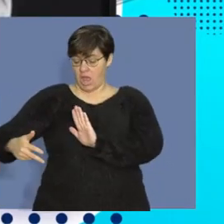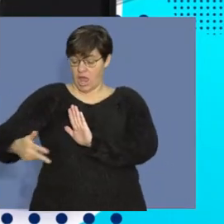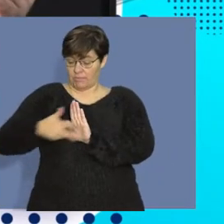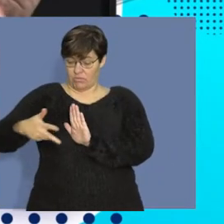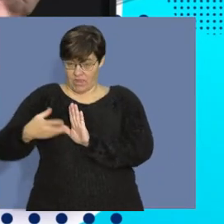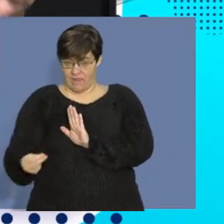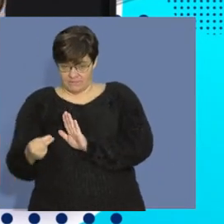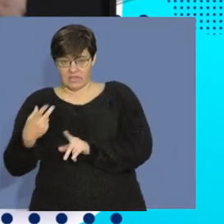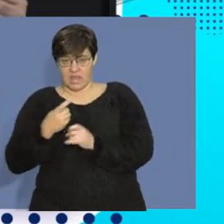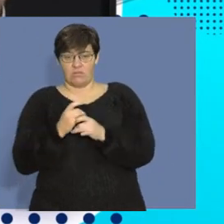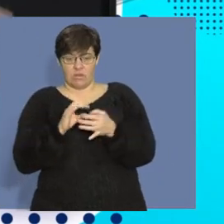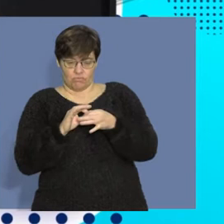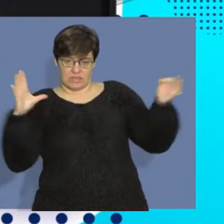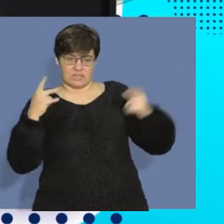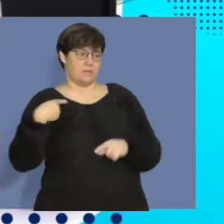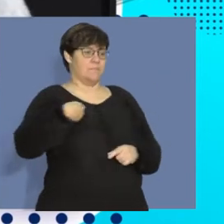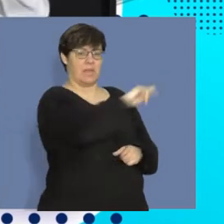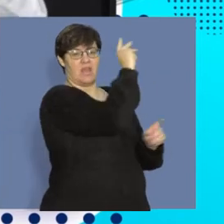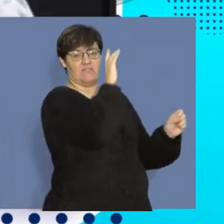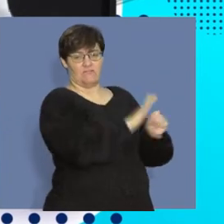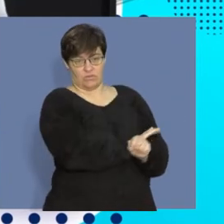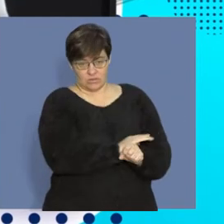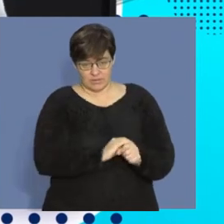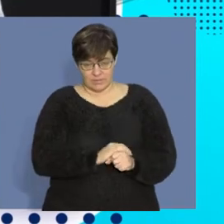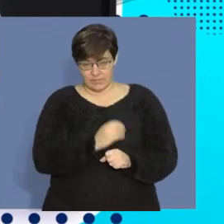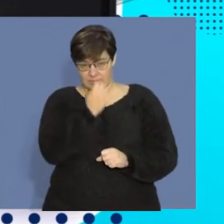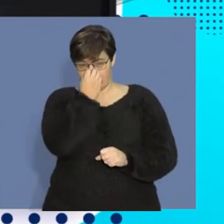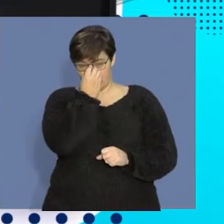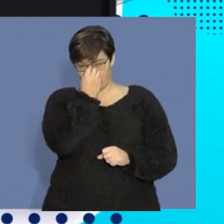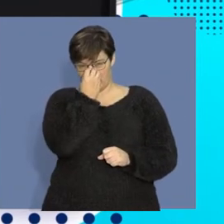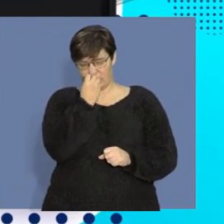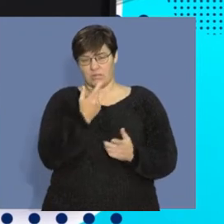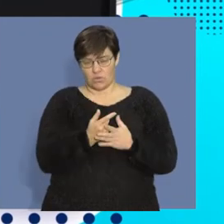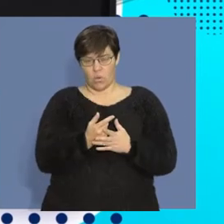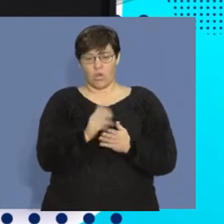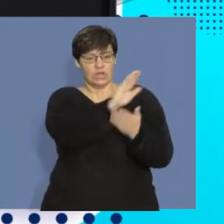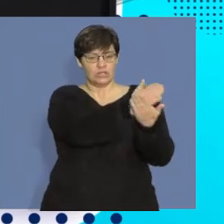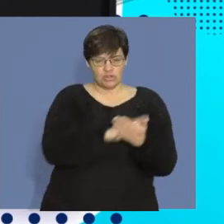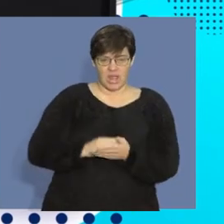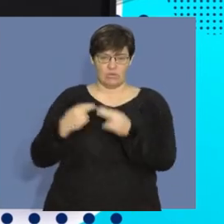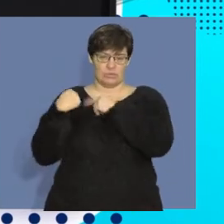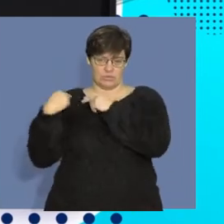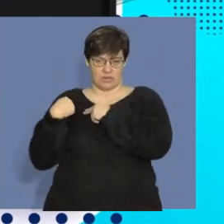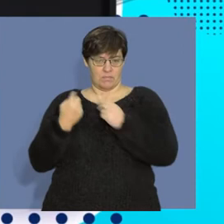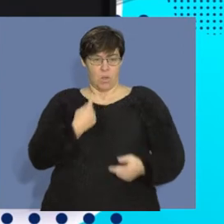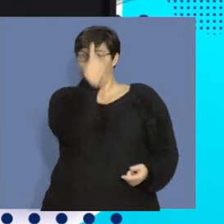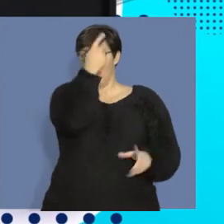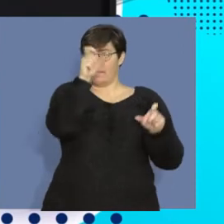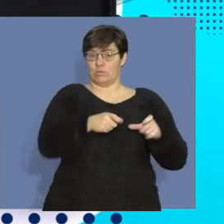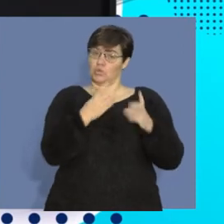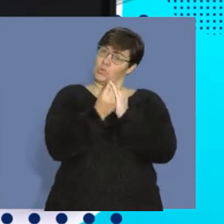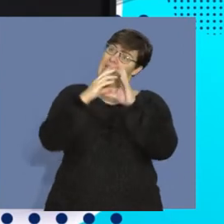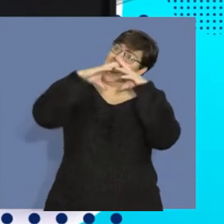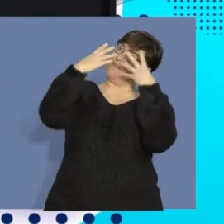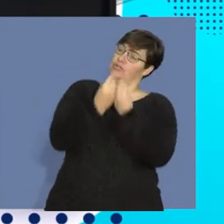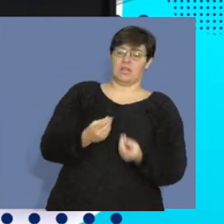there are controls in place. We also talk here about division of duties. We ensure